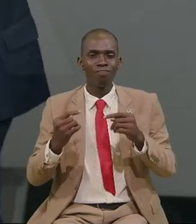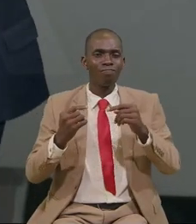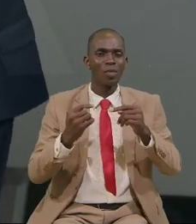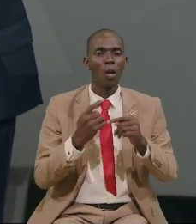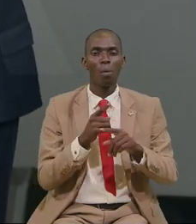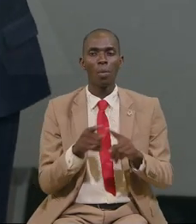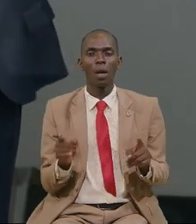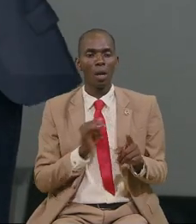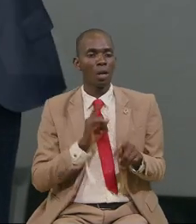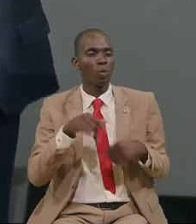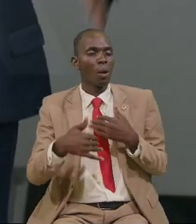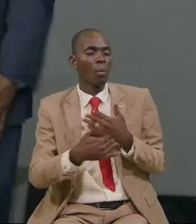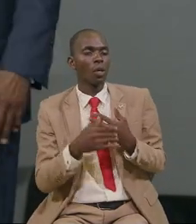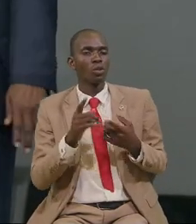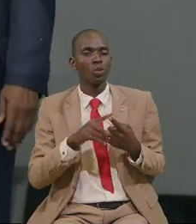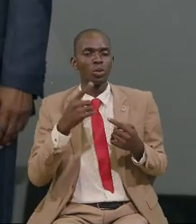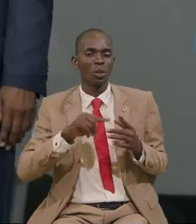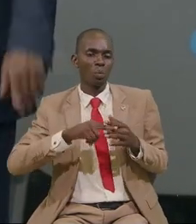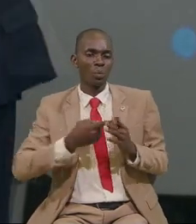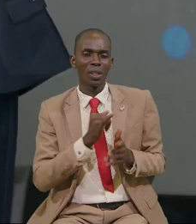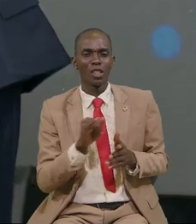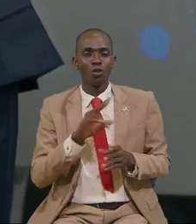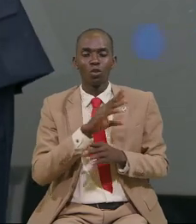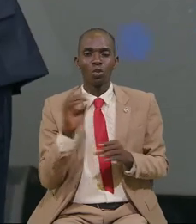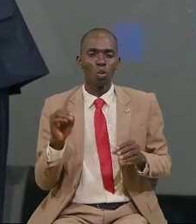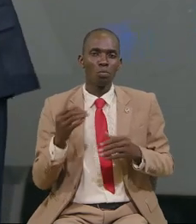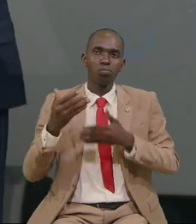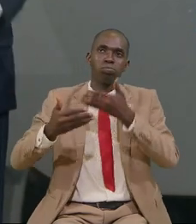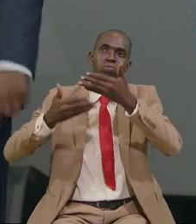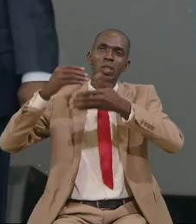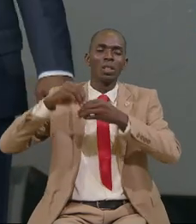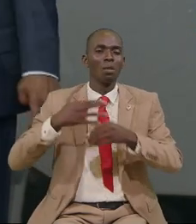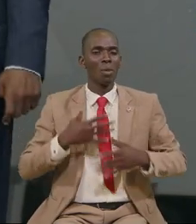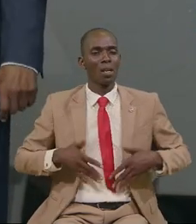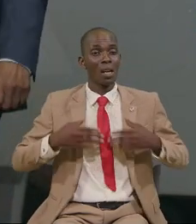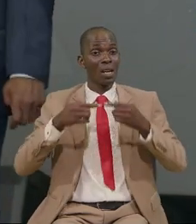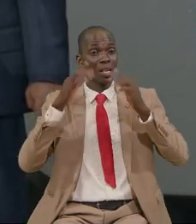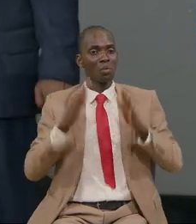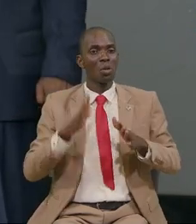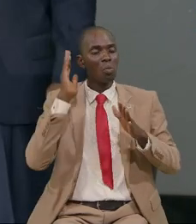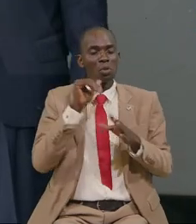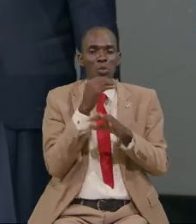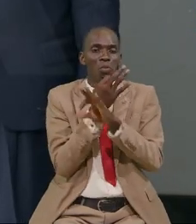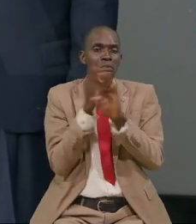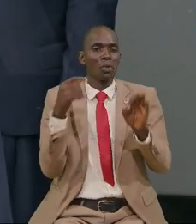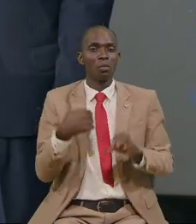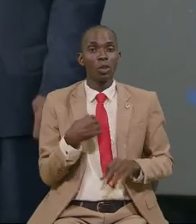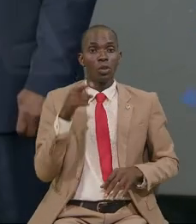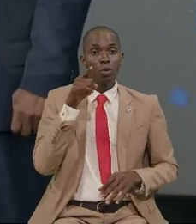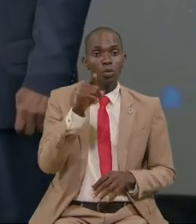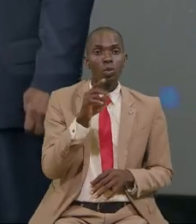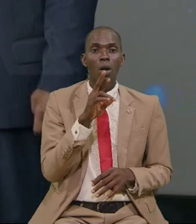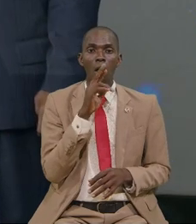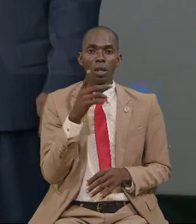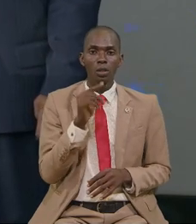to square one. No progress in my life. Enemies will not allow me. You are the one